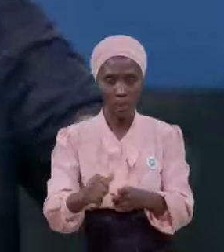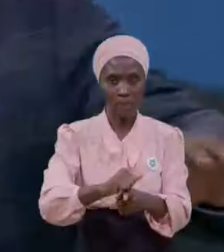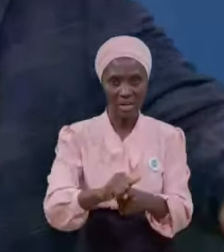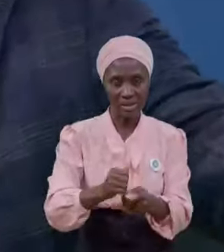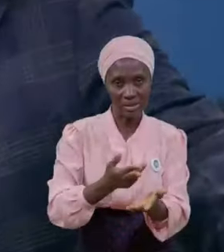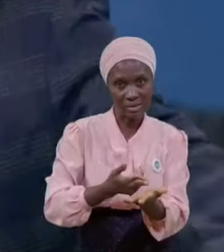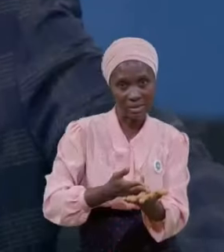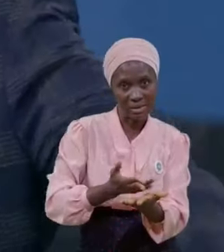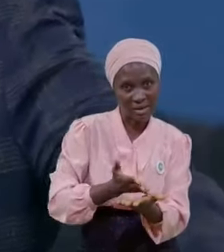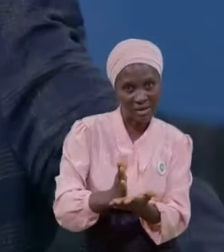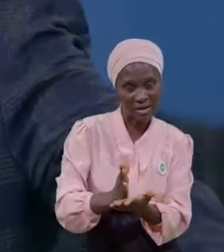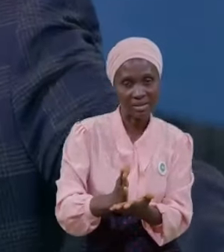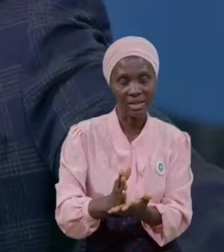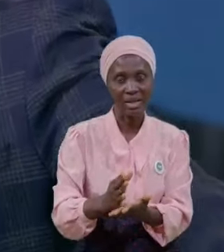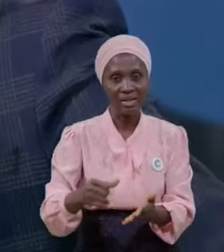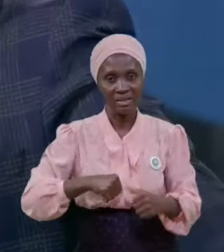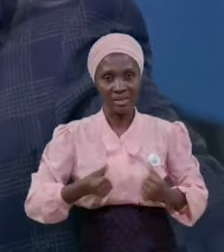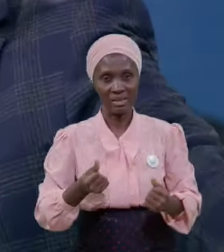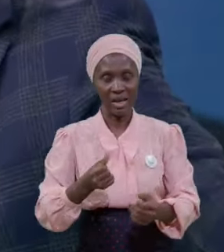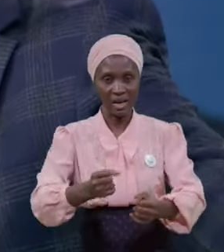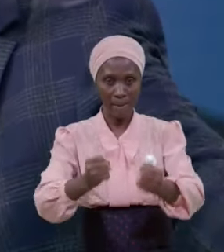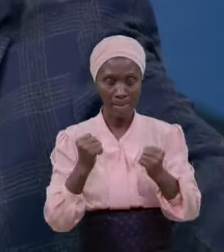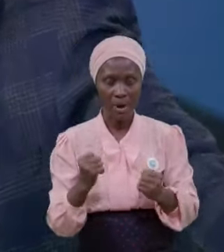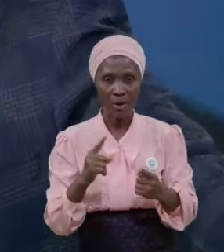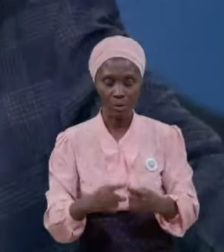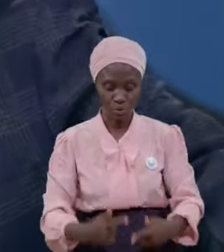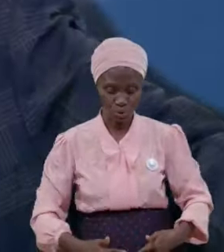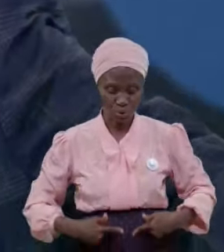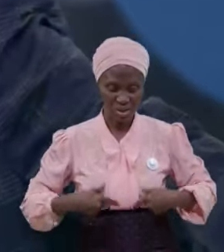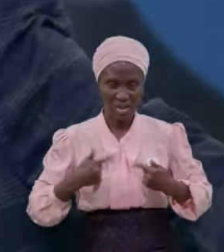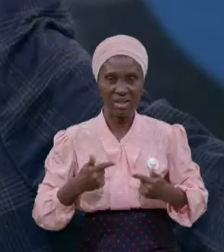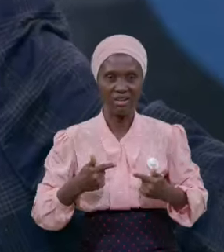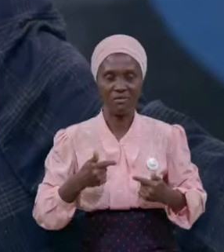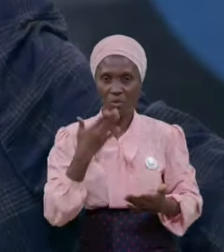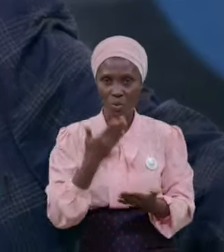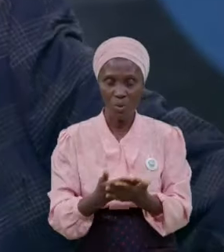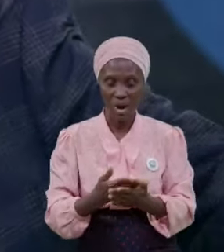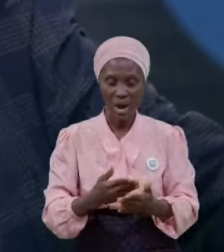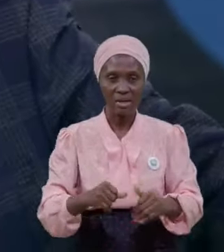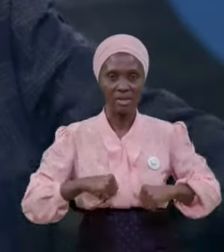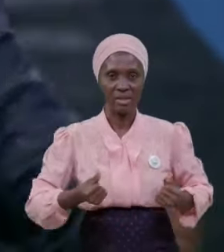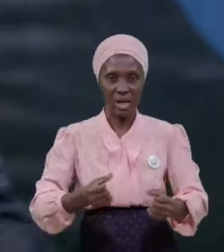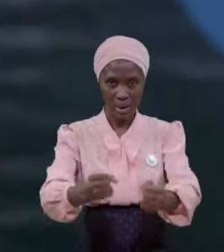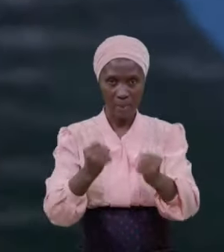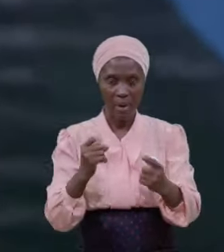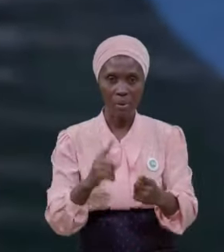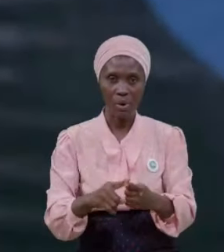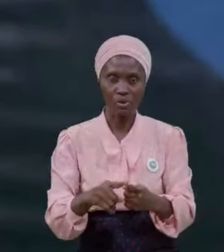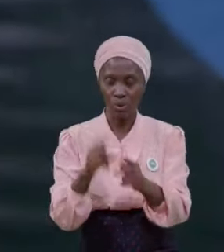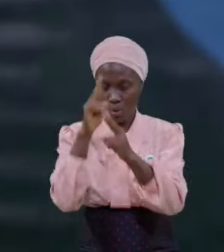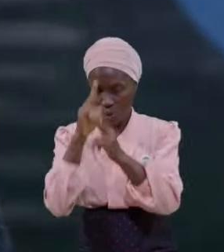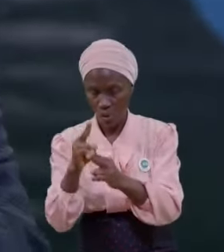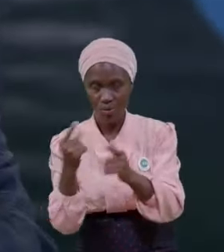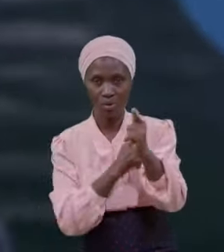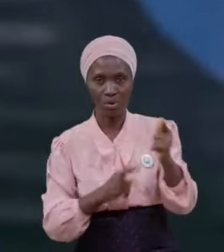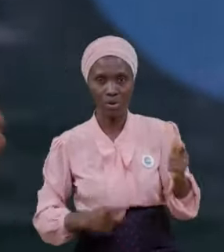the power to honor the Lord by their character. In the private, in the public, they do